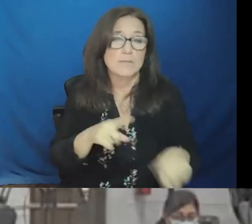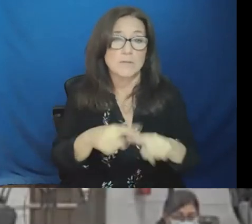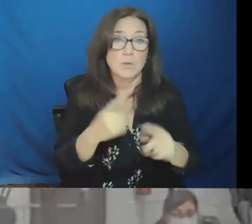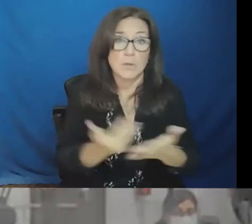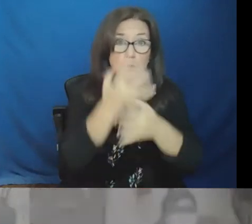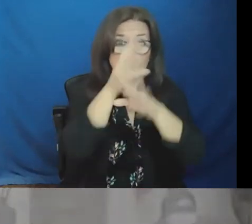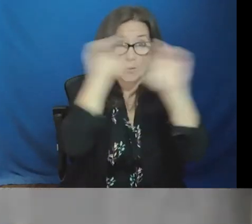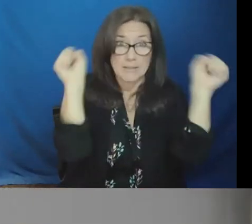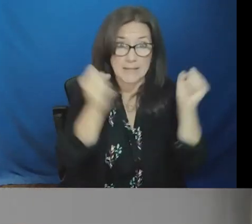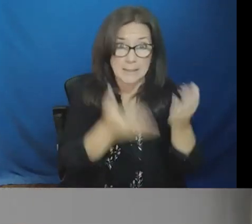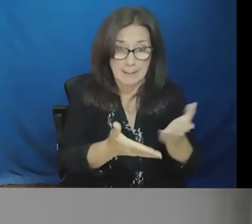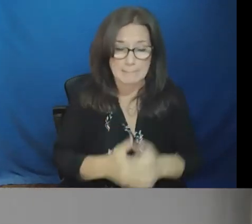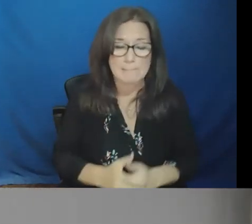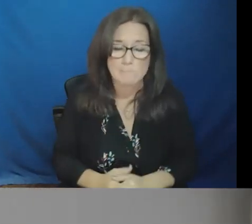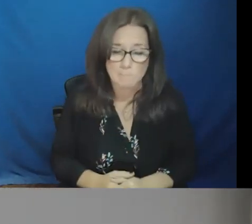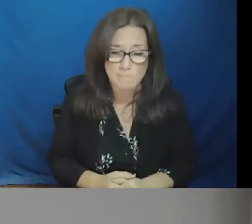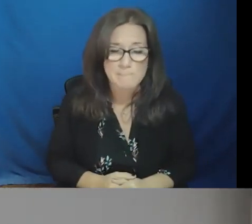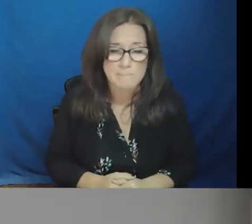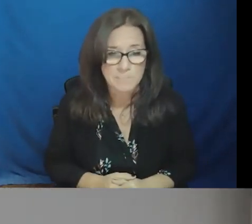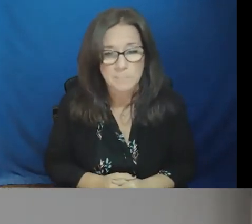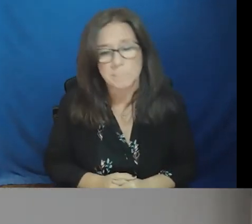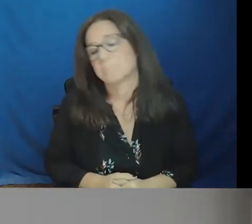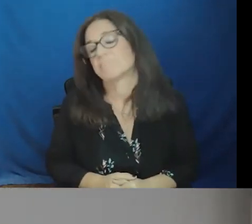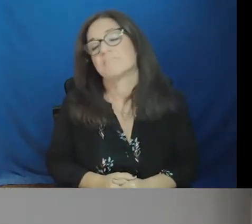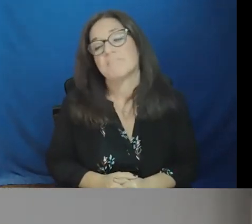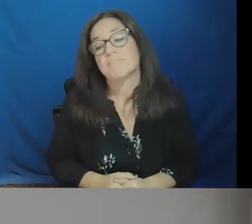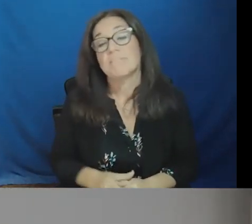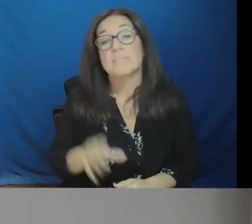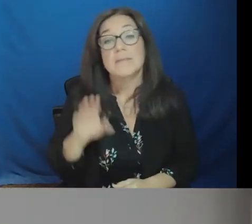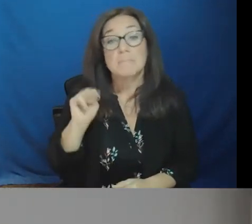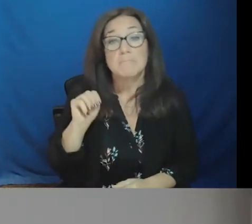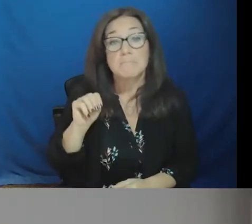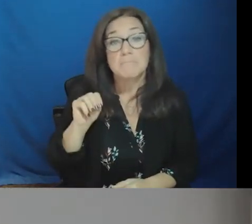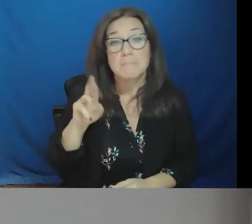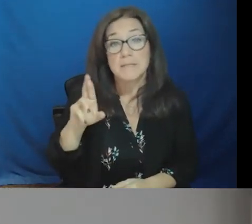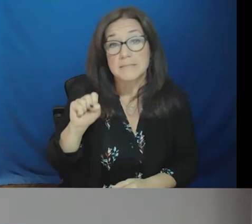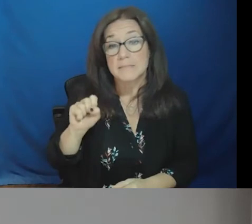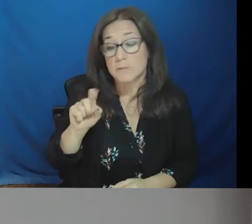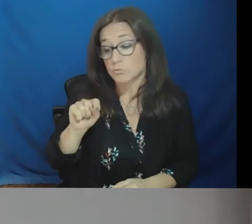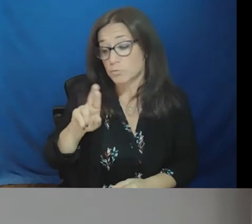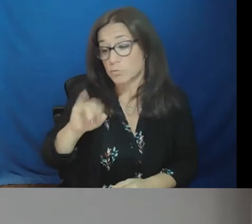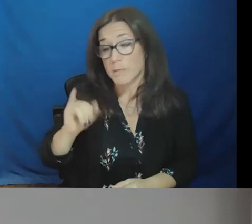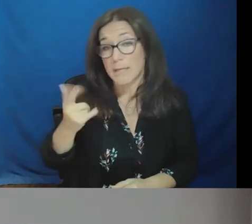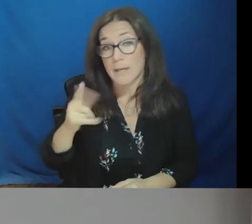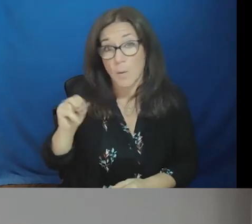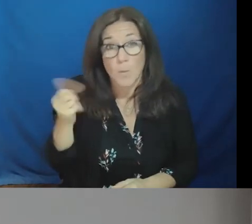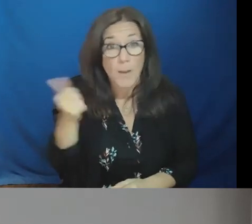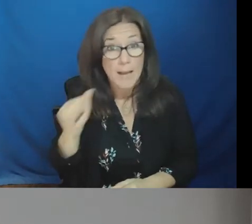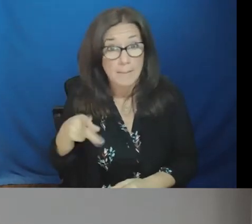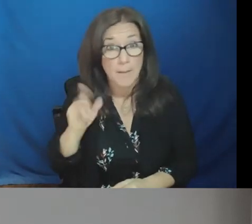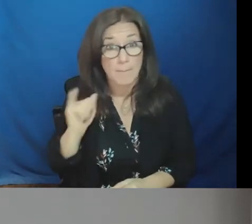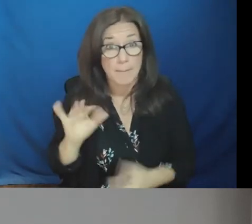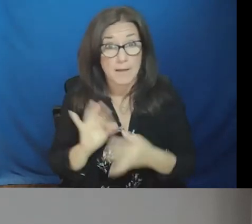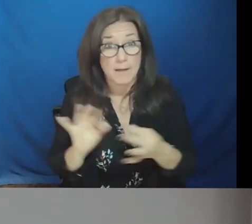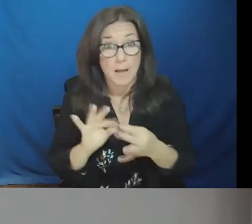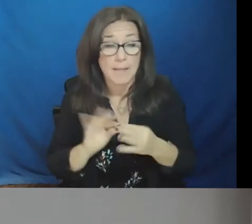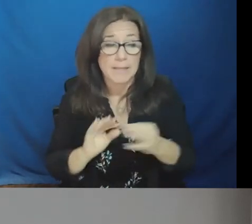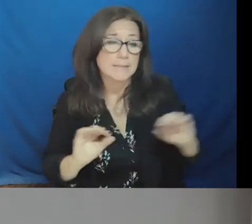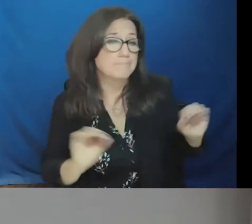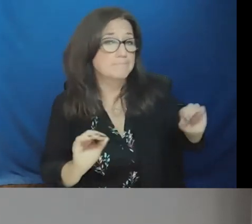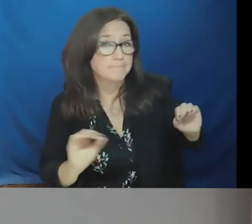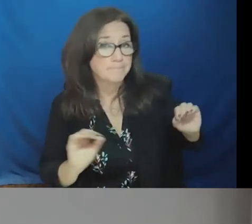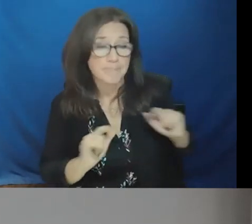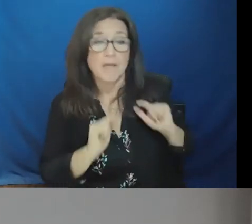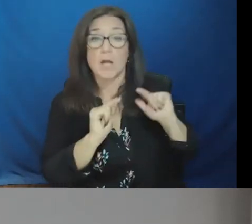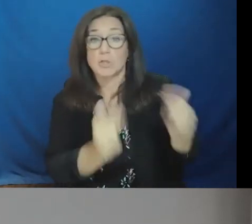Mr. Hio, are there any public comments about this item? No public comment. All right, thank you. Then I'll turn it over to board members